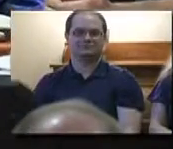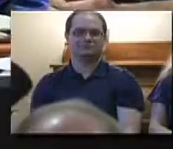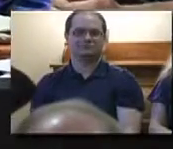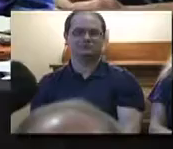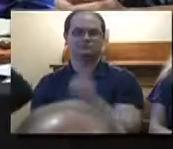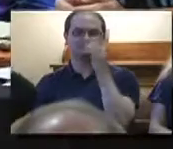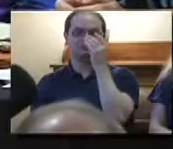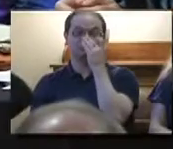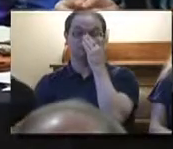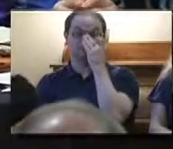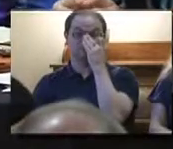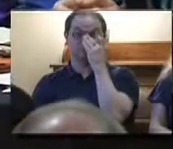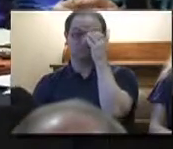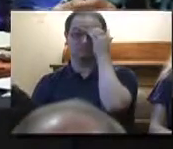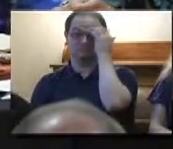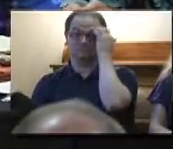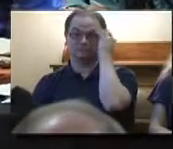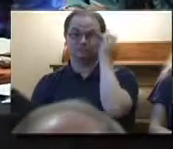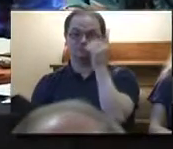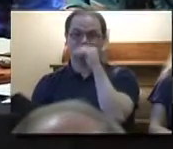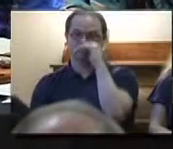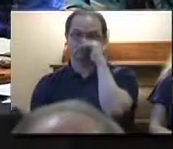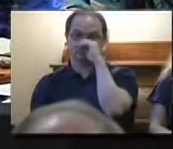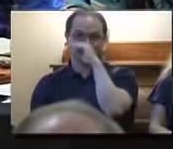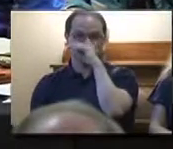My answer, it depends on the language